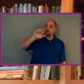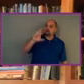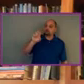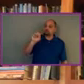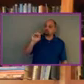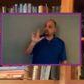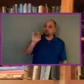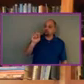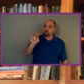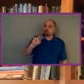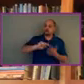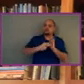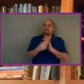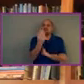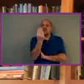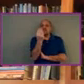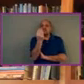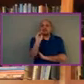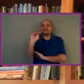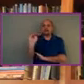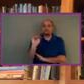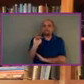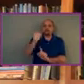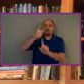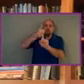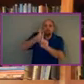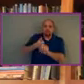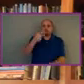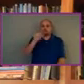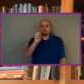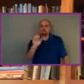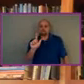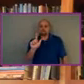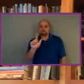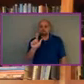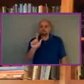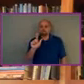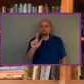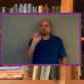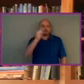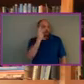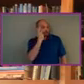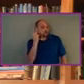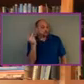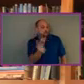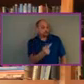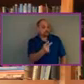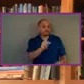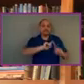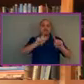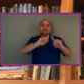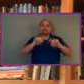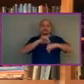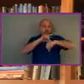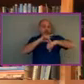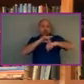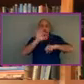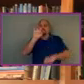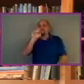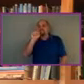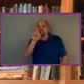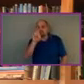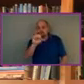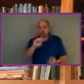images will be about 14 meters per pixel. So you will be able to see geologic features on their surface. We'll be able to